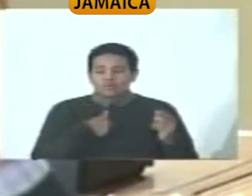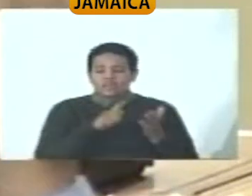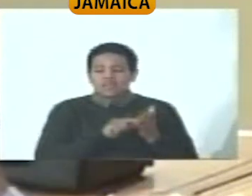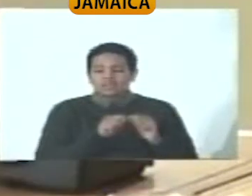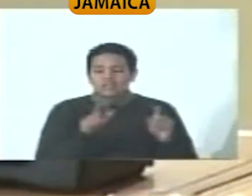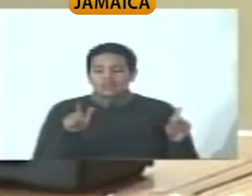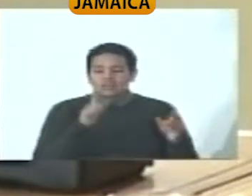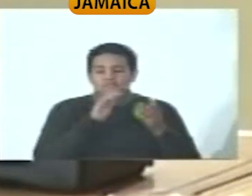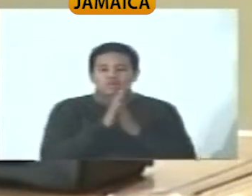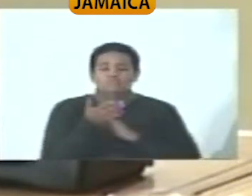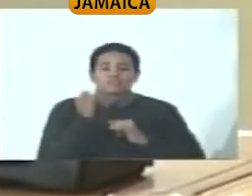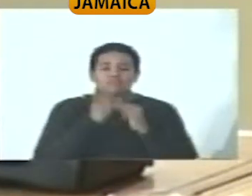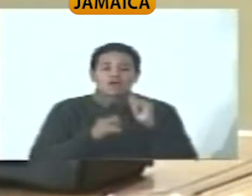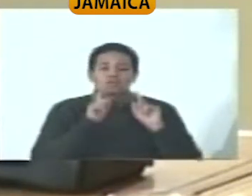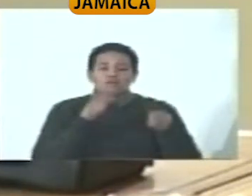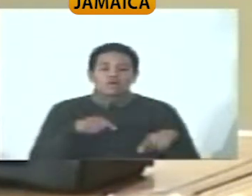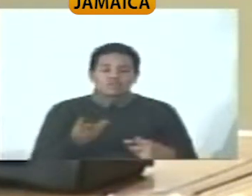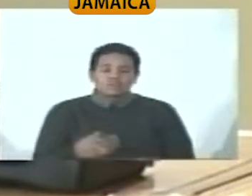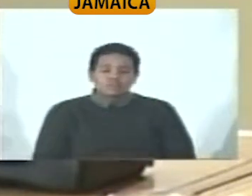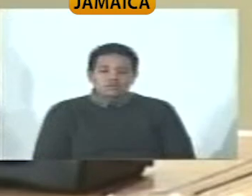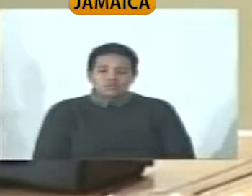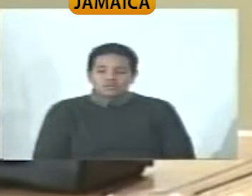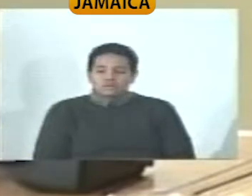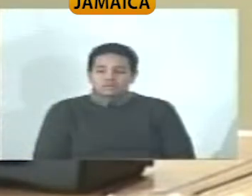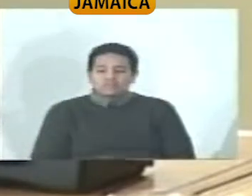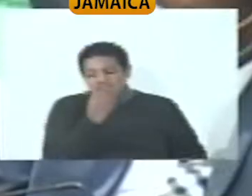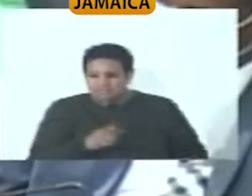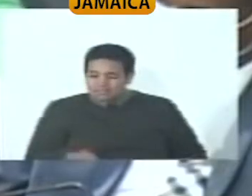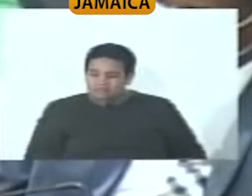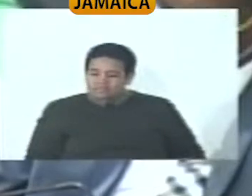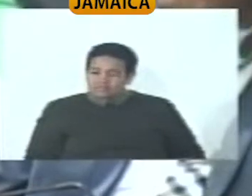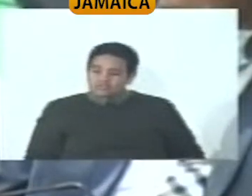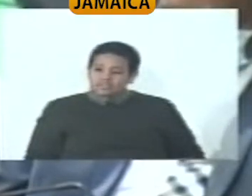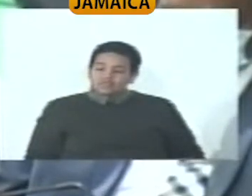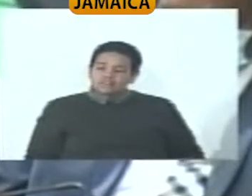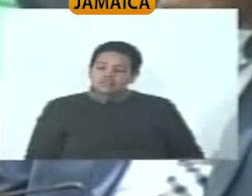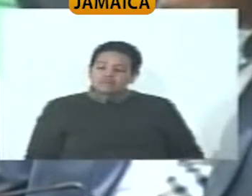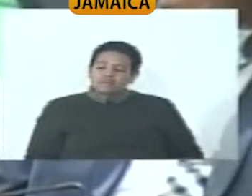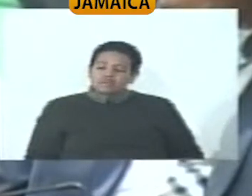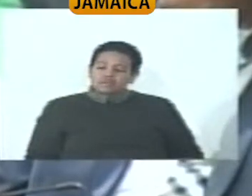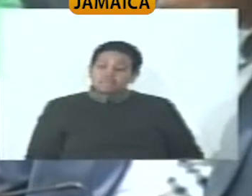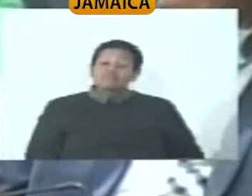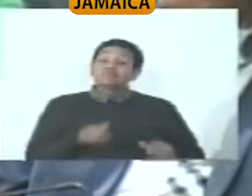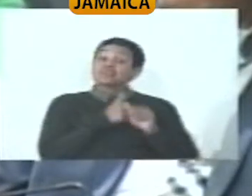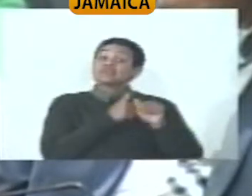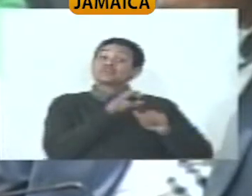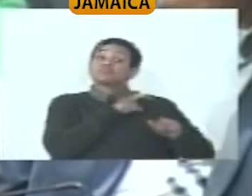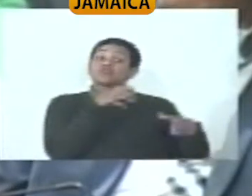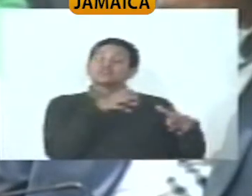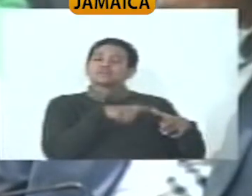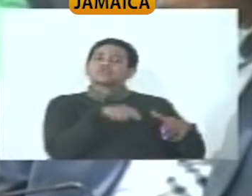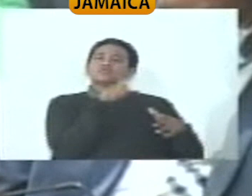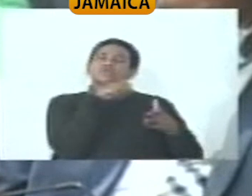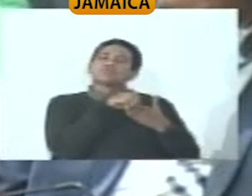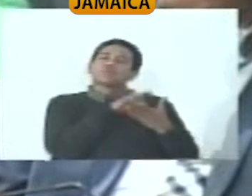15, 2020 in comparison to the same period last year. Mr. Speaker, each police division